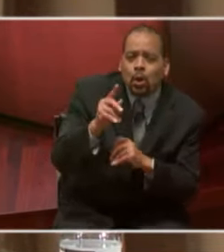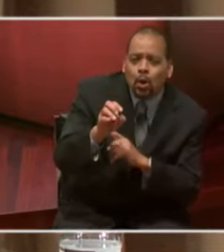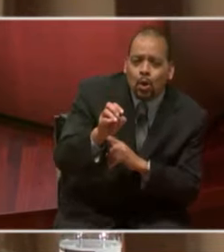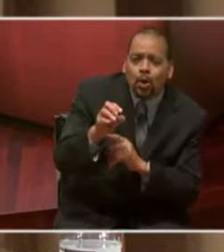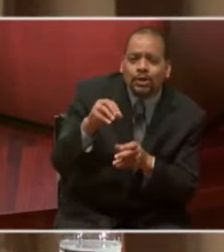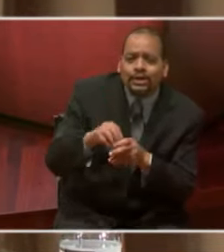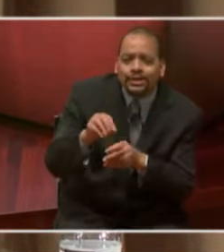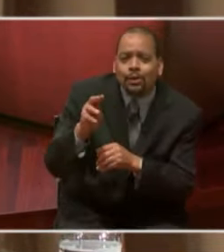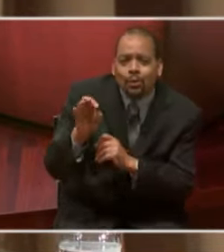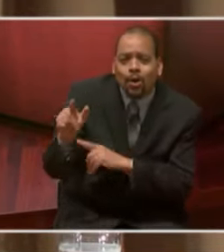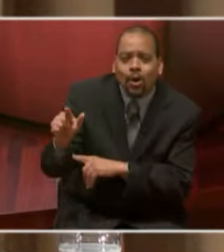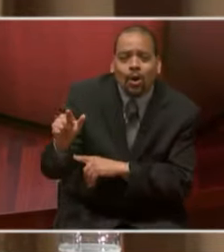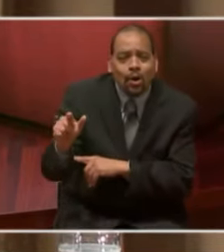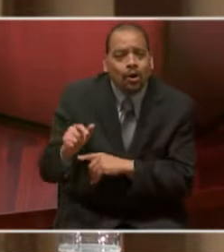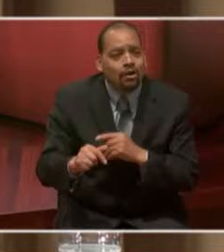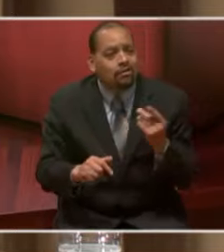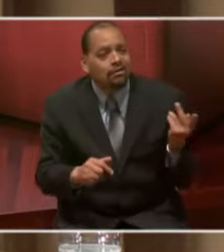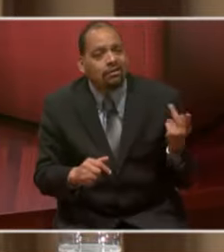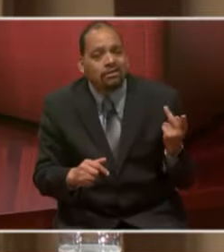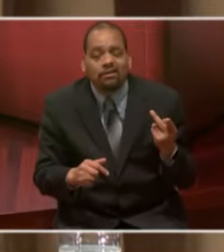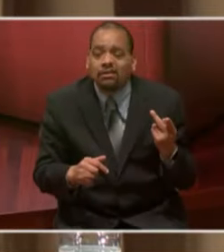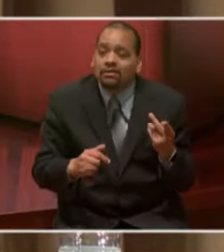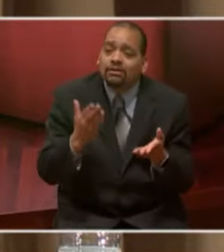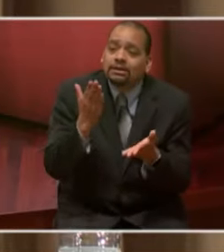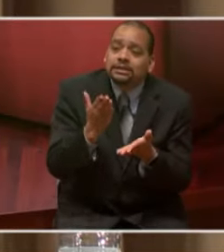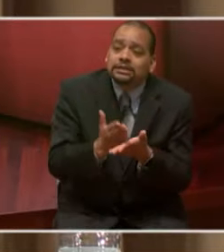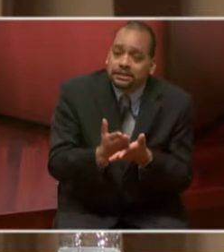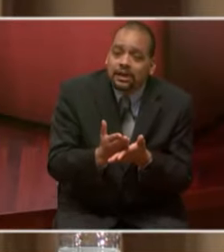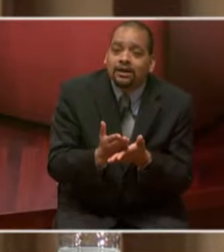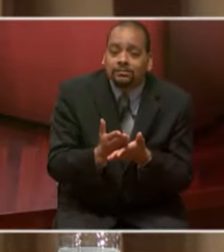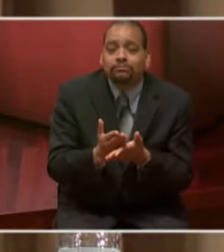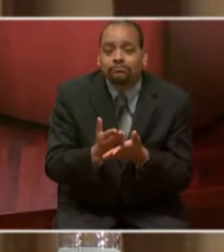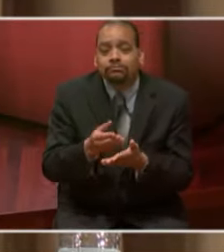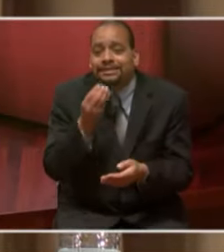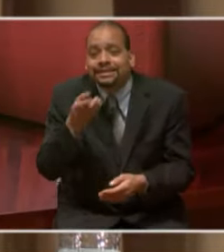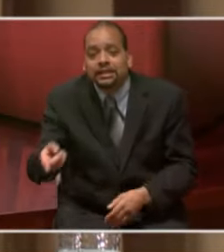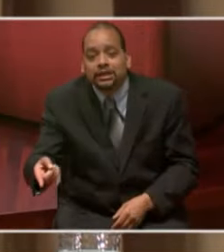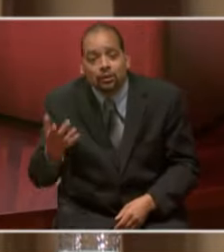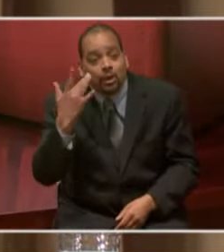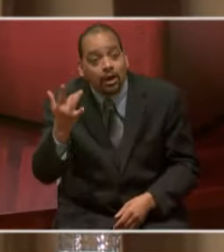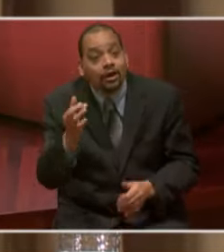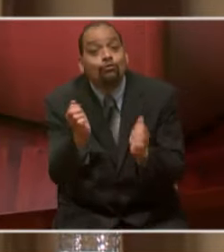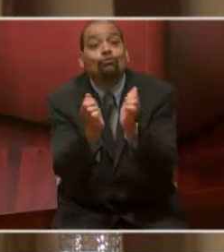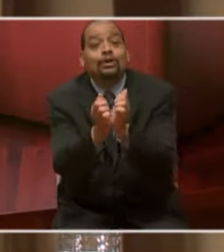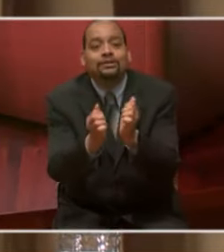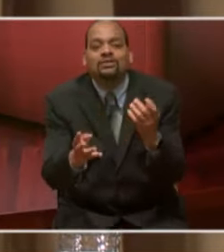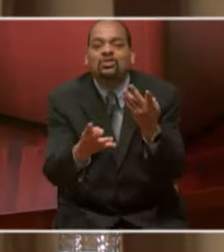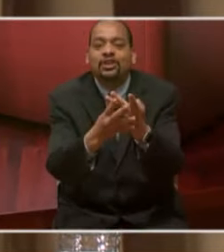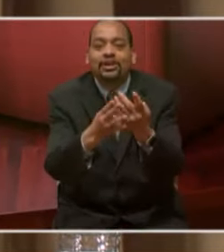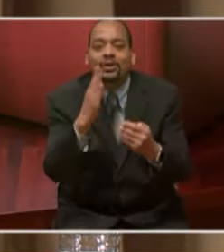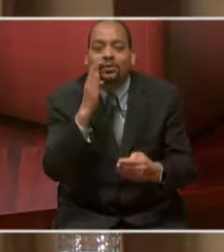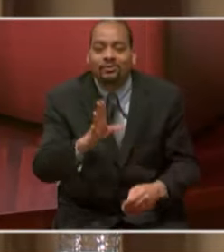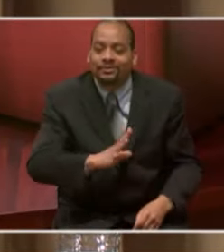State University, at Vanderbilt. So he was talking, he was engaging. And we arrived at the